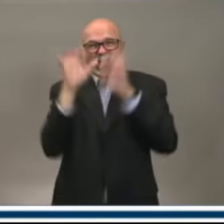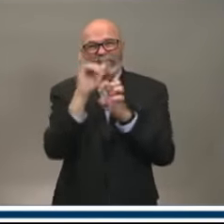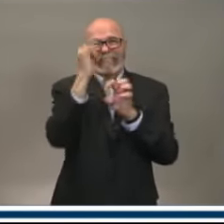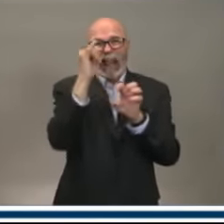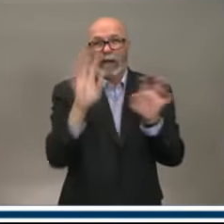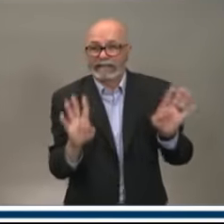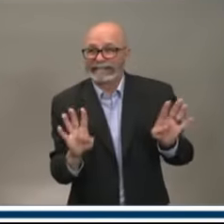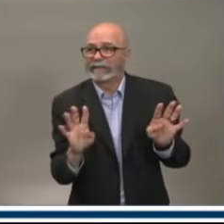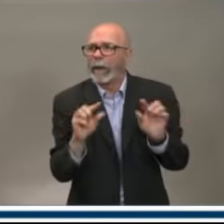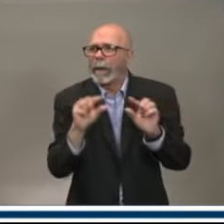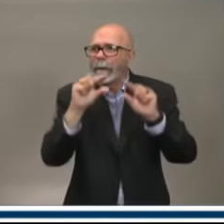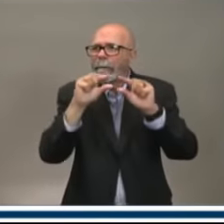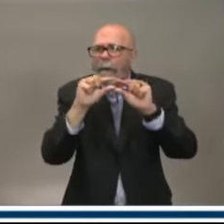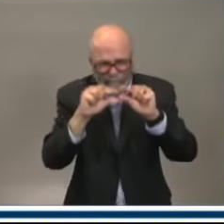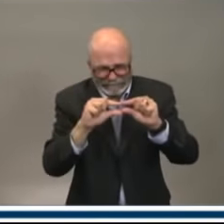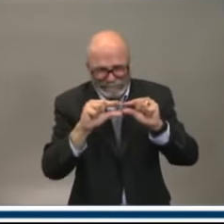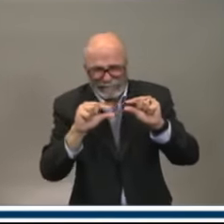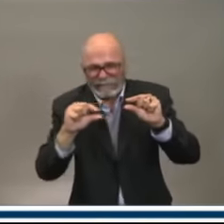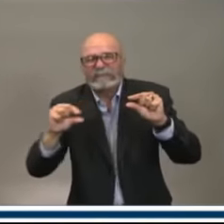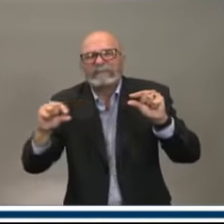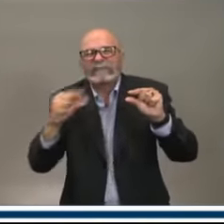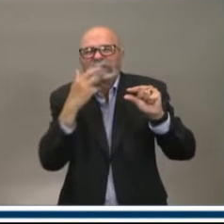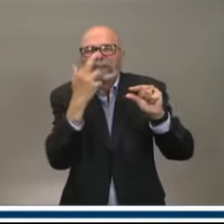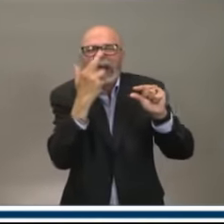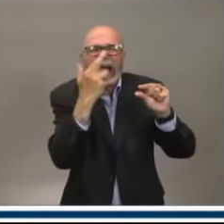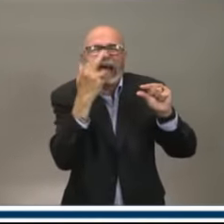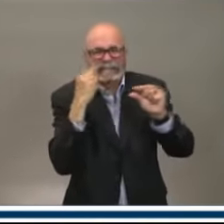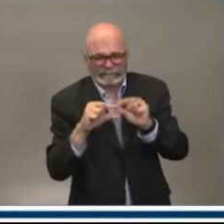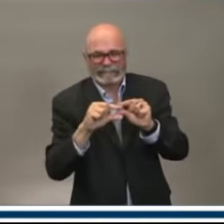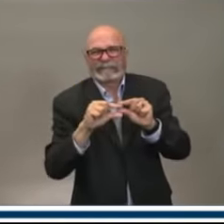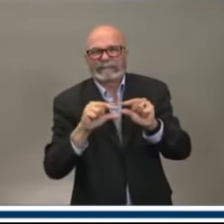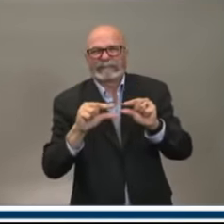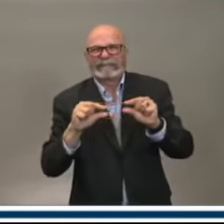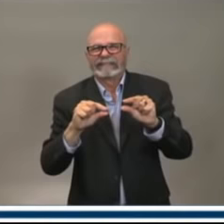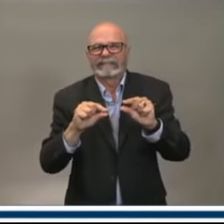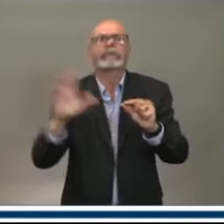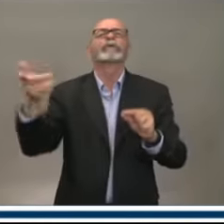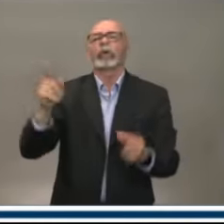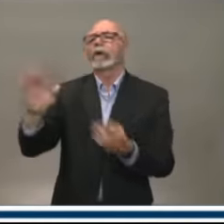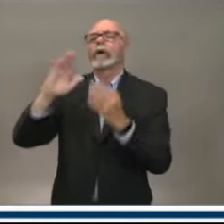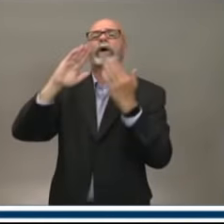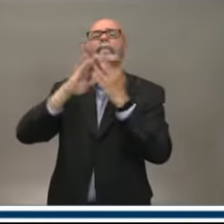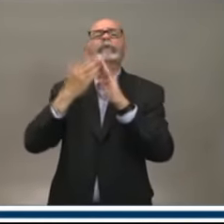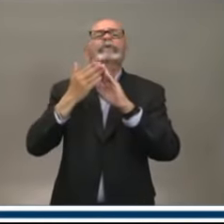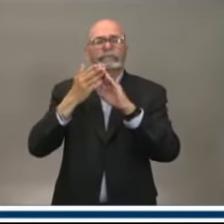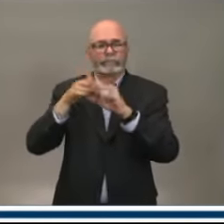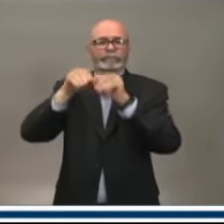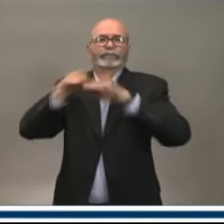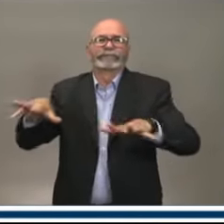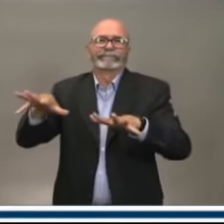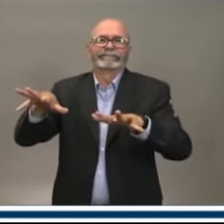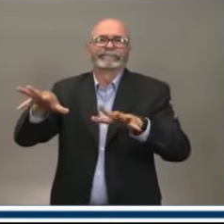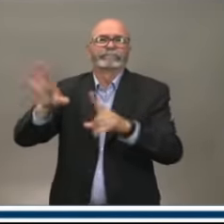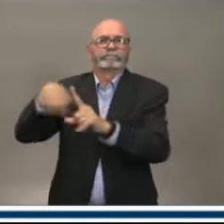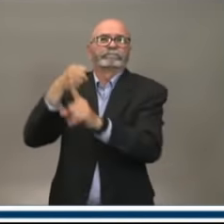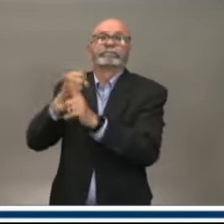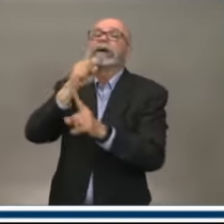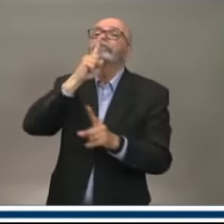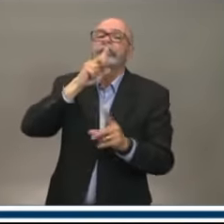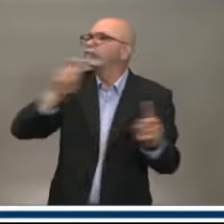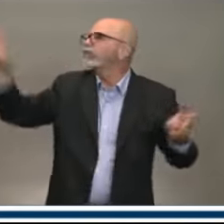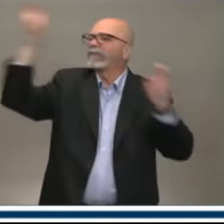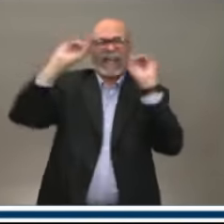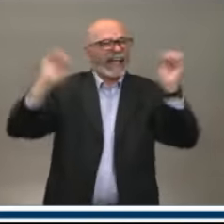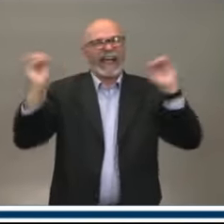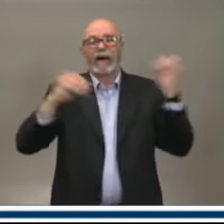we conclude are from local community spread because they're not directly related to travel or a close contact or in a